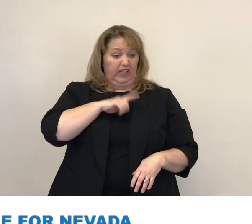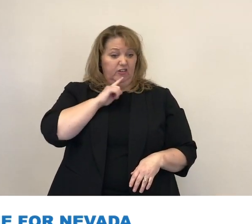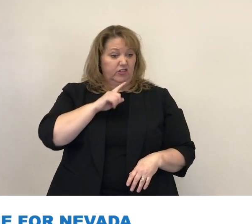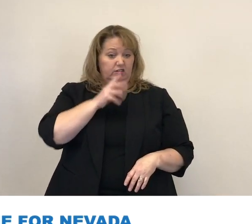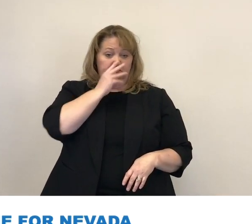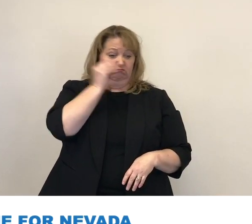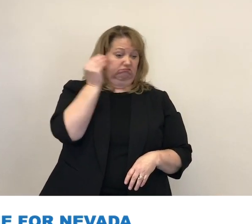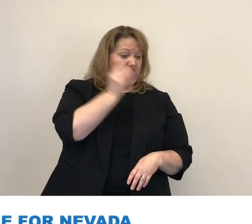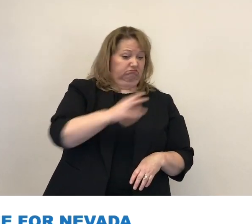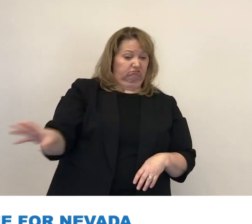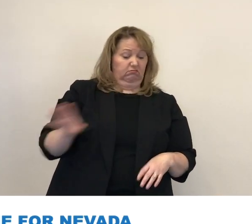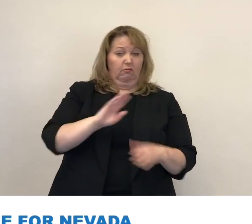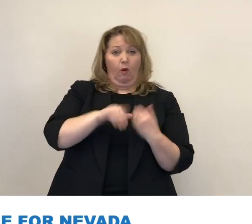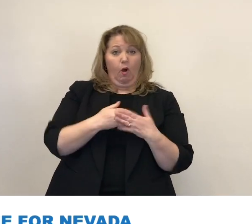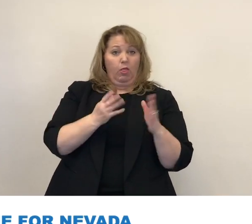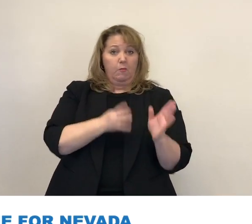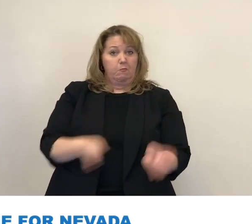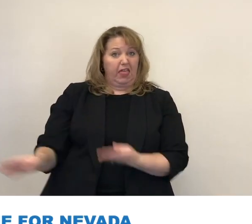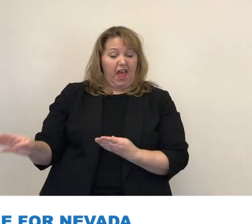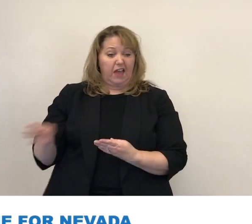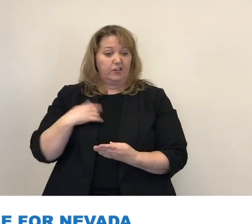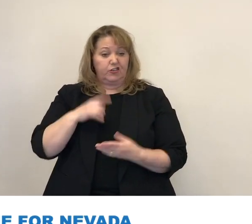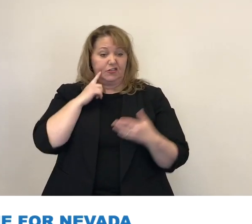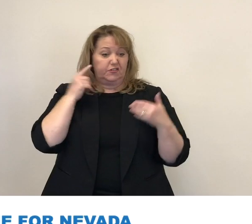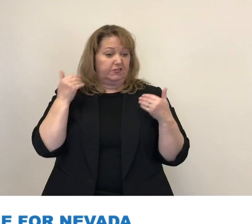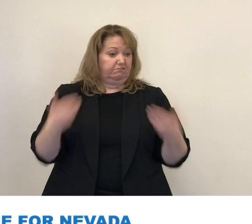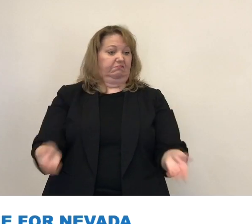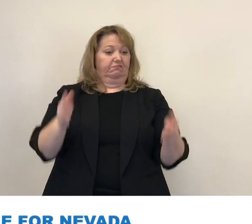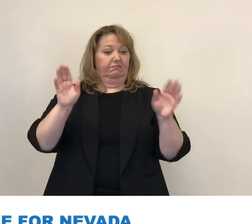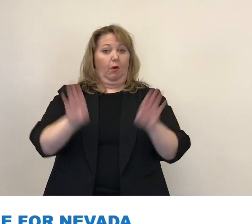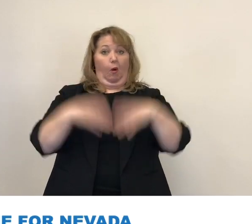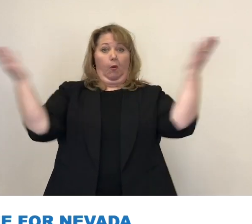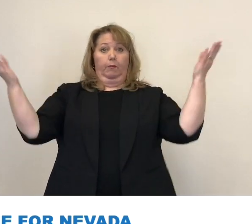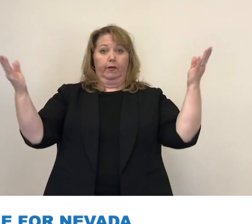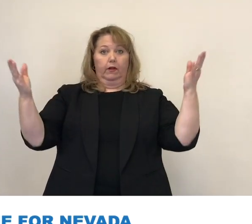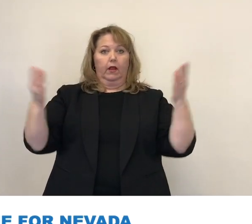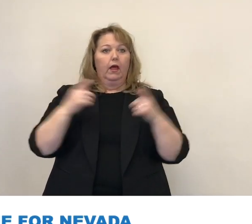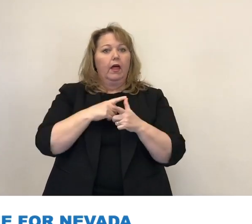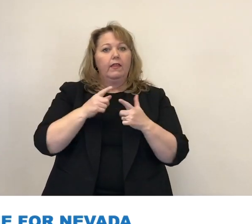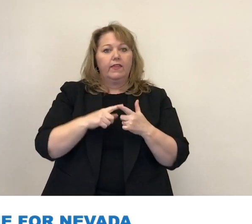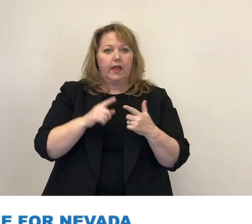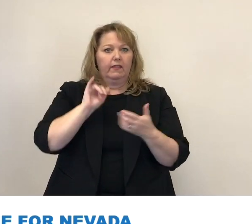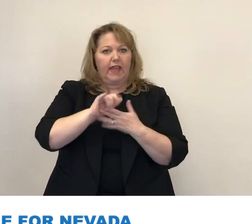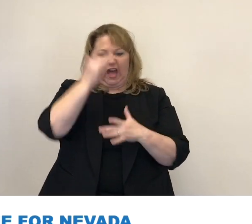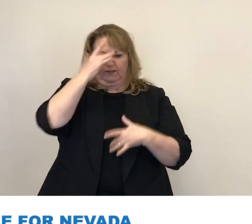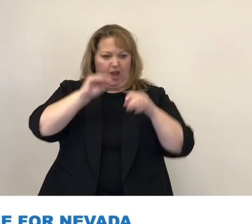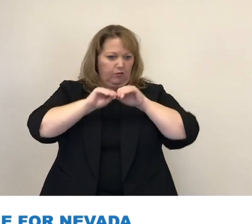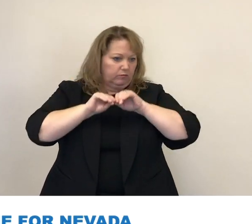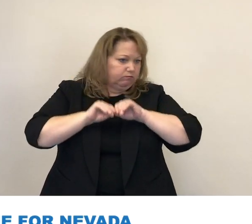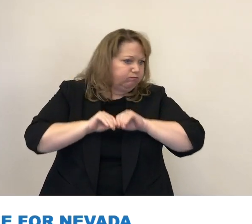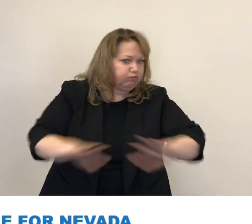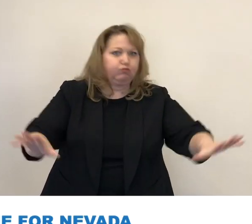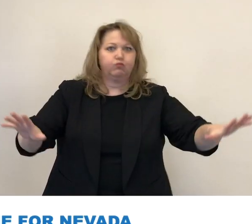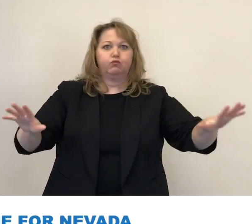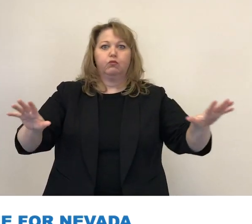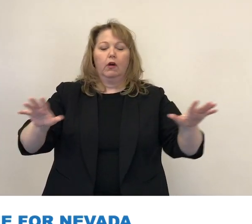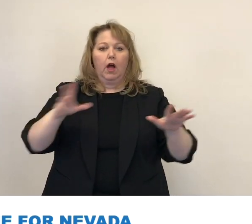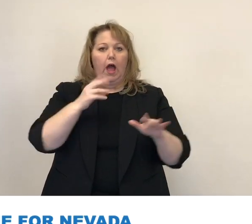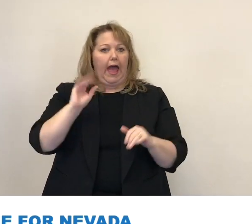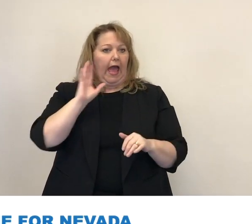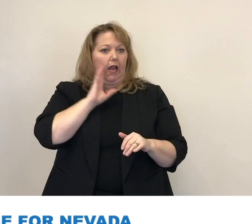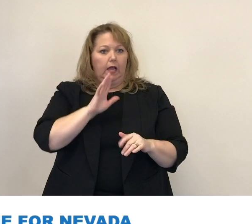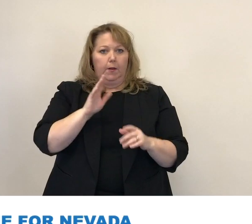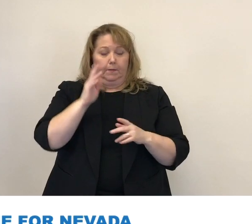work that you've done, all the hard work that you've done to this point will be wasted, and we will run the risk of hurting the economy